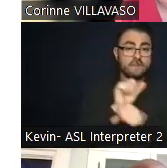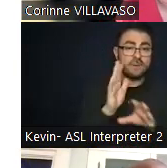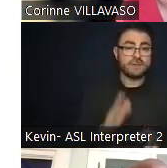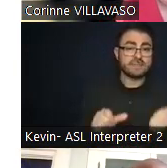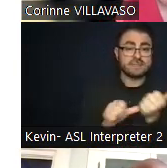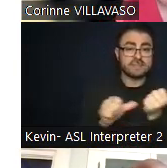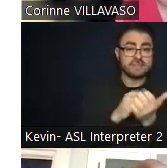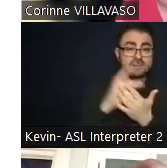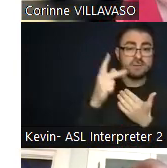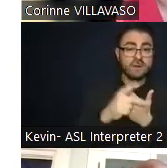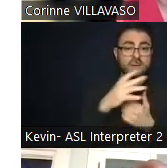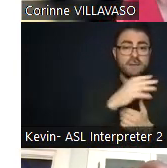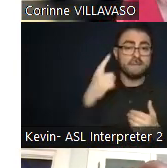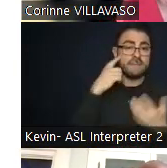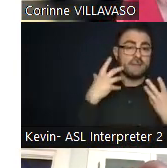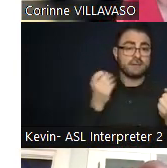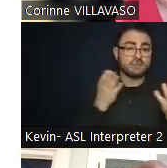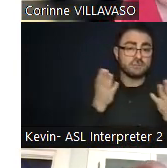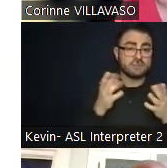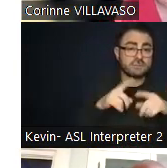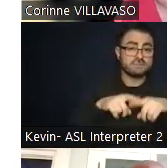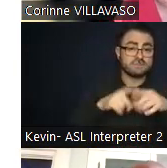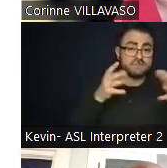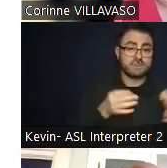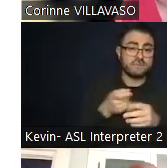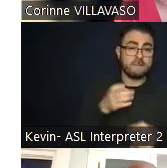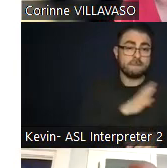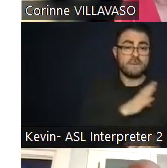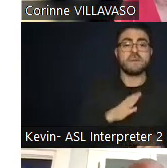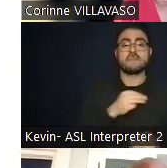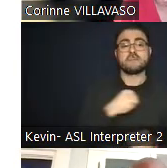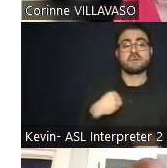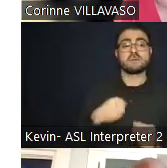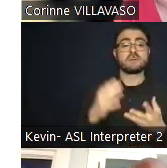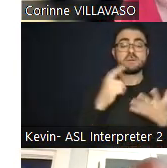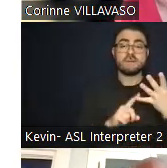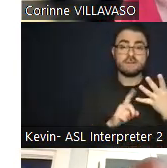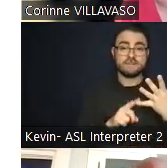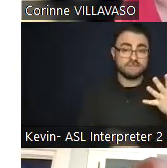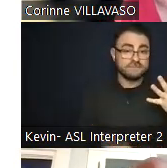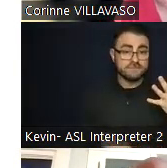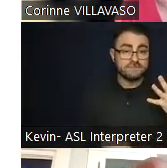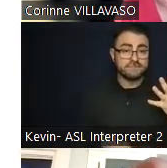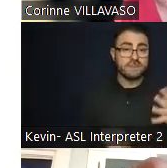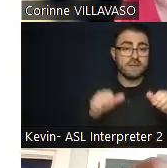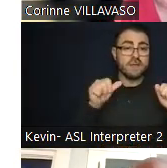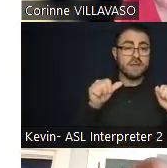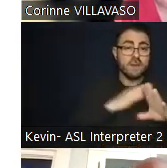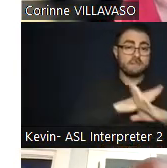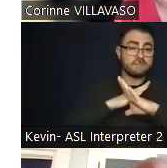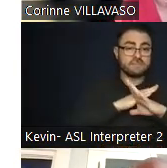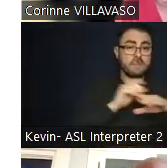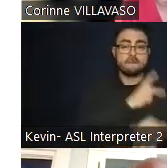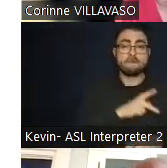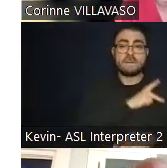determined by the board members. Subpoint five, personal protection services, including bodyguards, shall be provided to